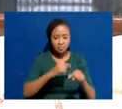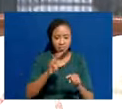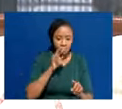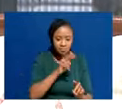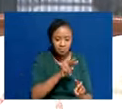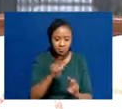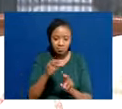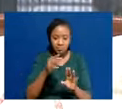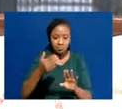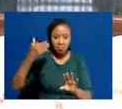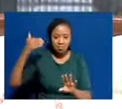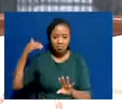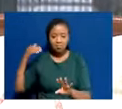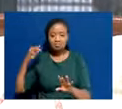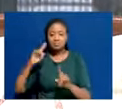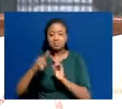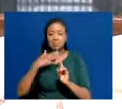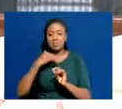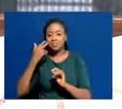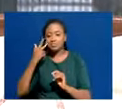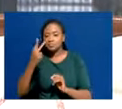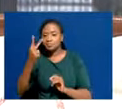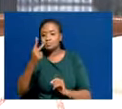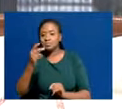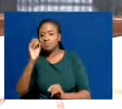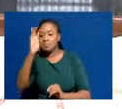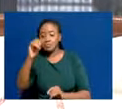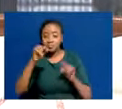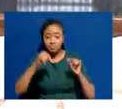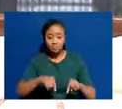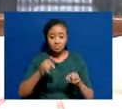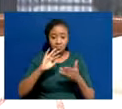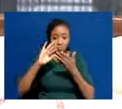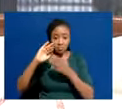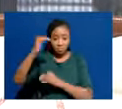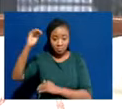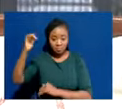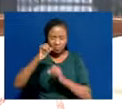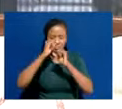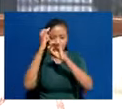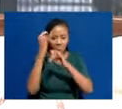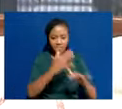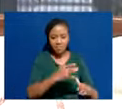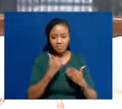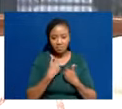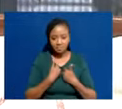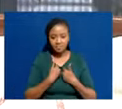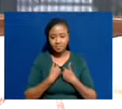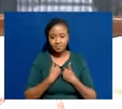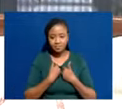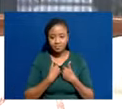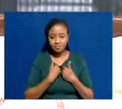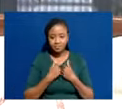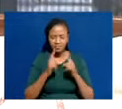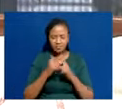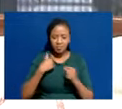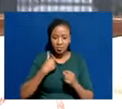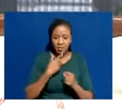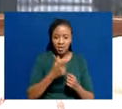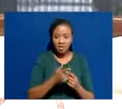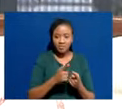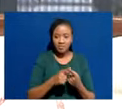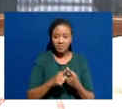stuck there. This city is blessed. God has given us geography. We're a global capital with beautiful weather. We're